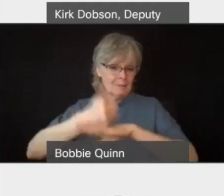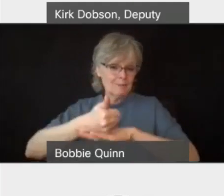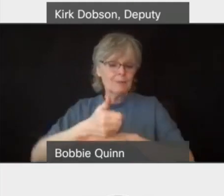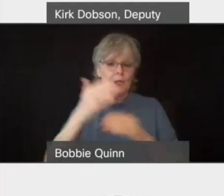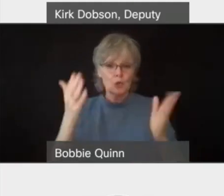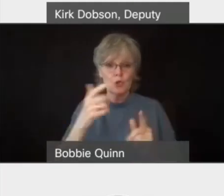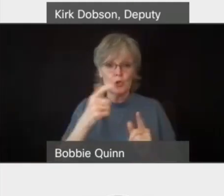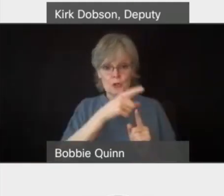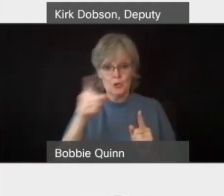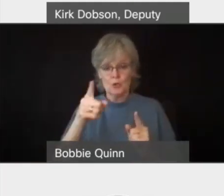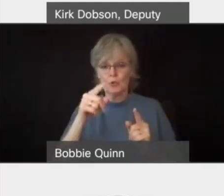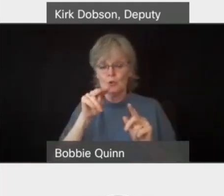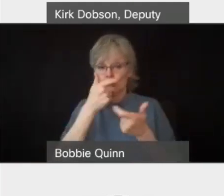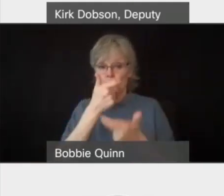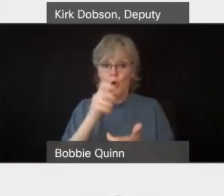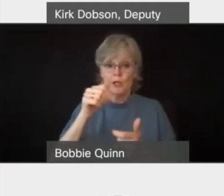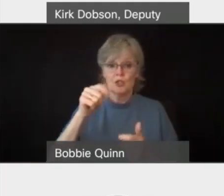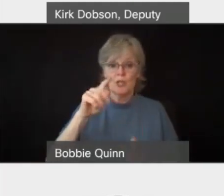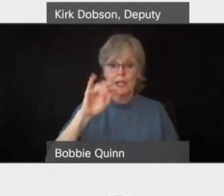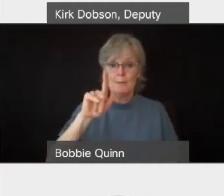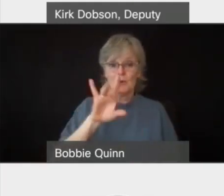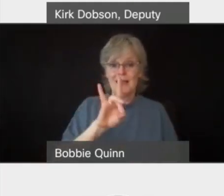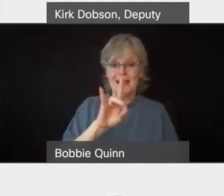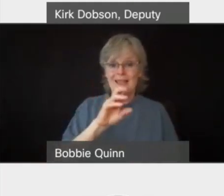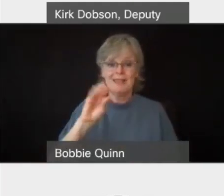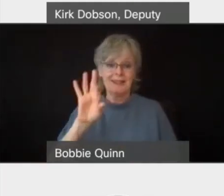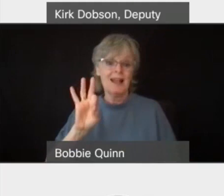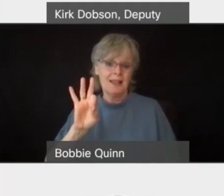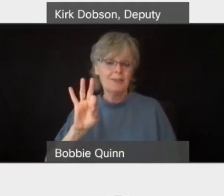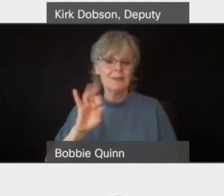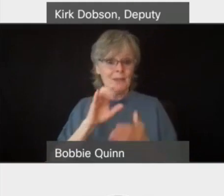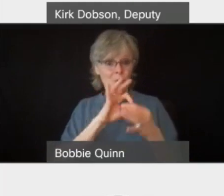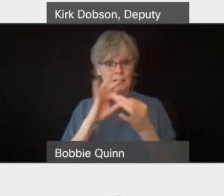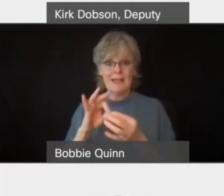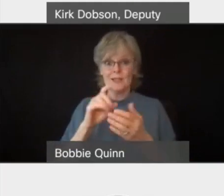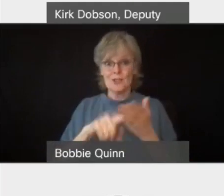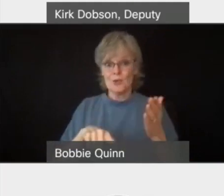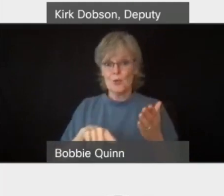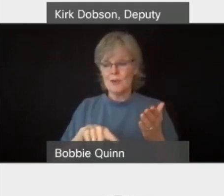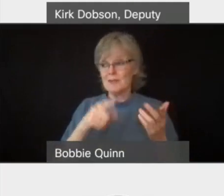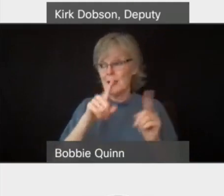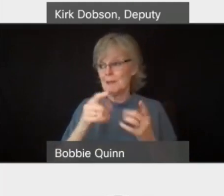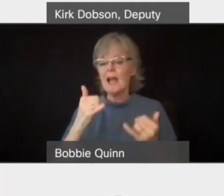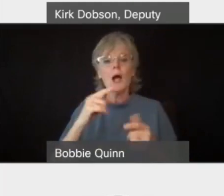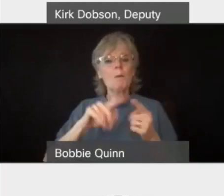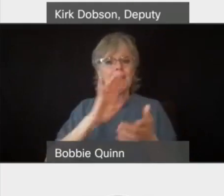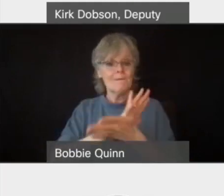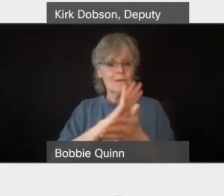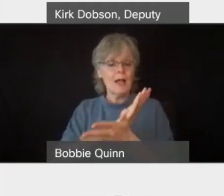check out April 8th and 9th, because I think it relates to what we're going on today. But the flyers have been